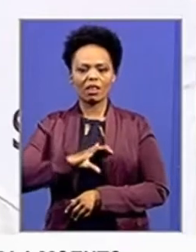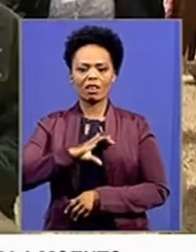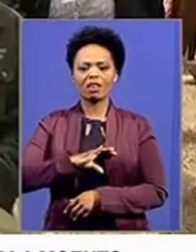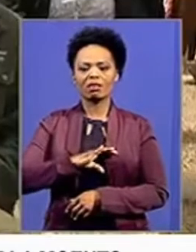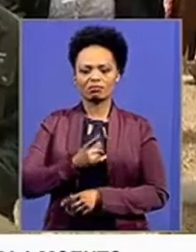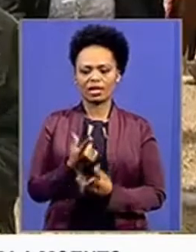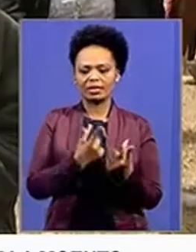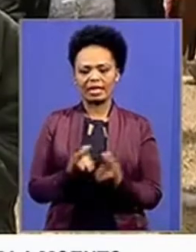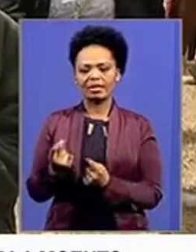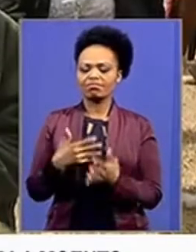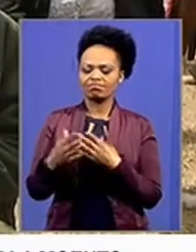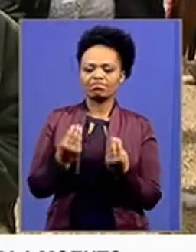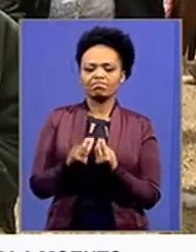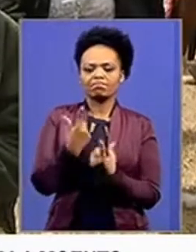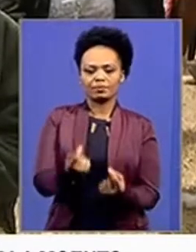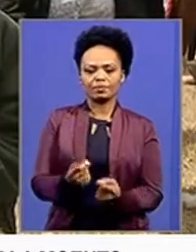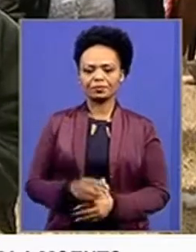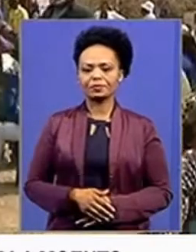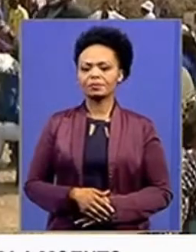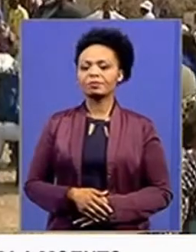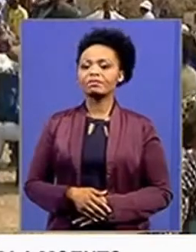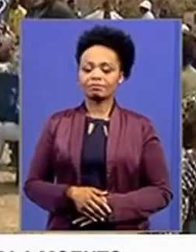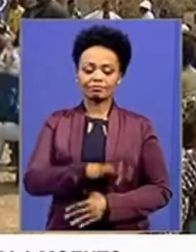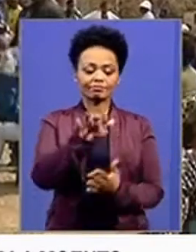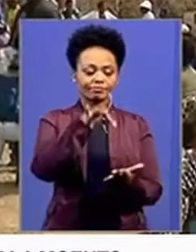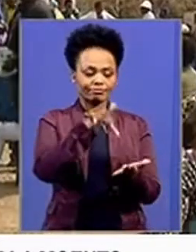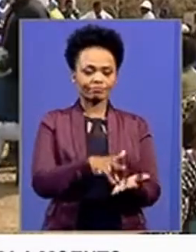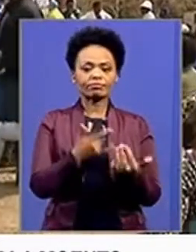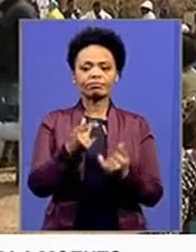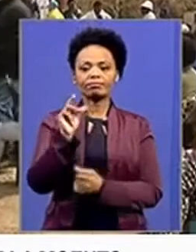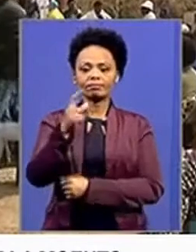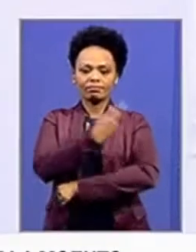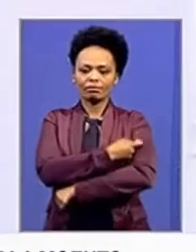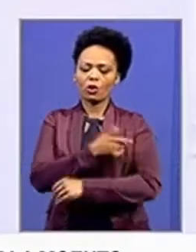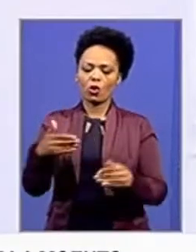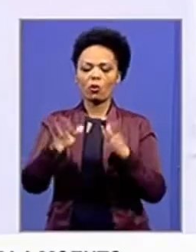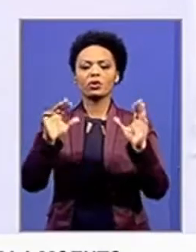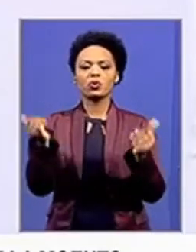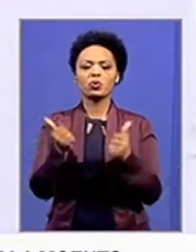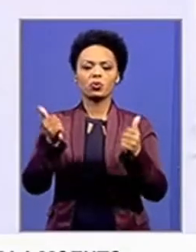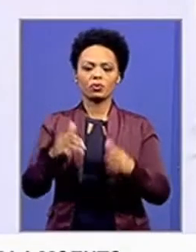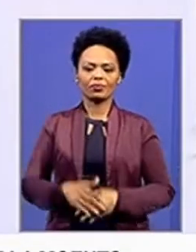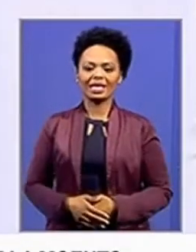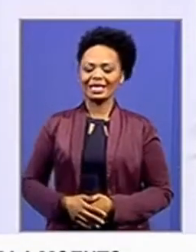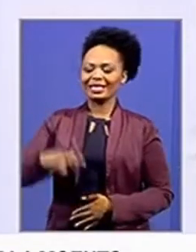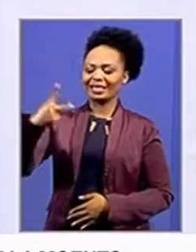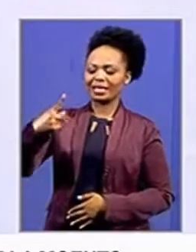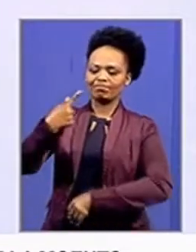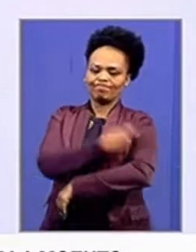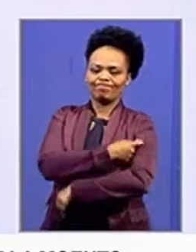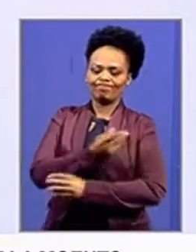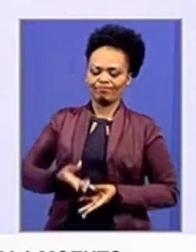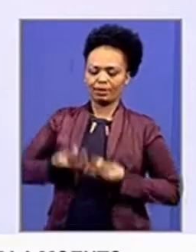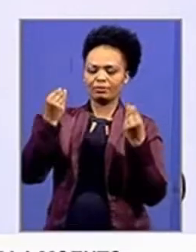to do. Lefelo le la go thetha la go entela badudi le butsu motsaneng wa Dixie. This is my second jab actually, and I don't really